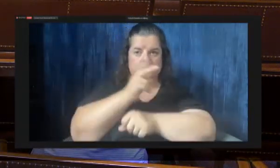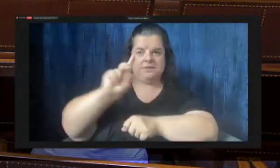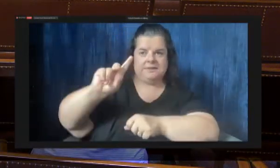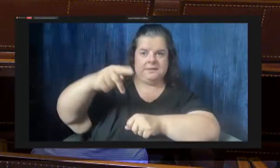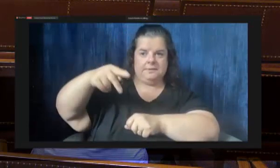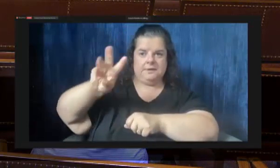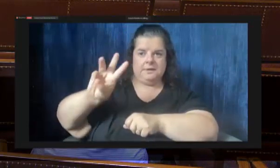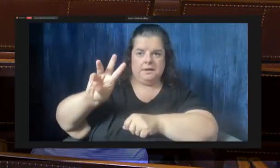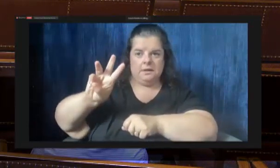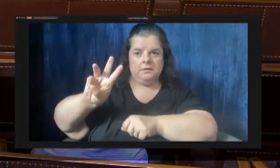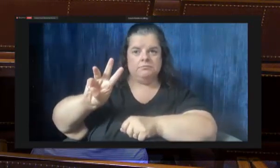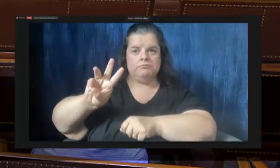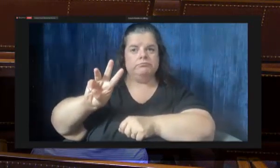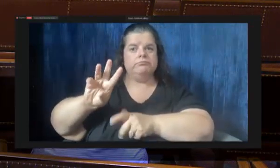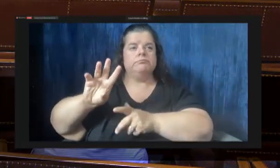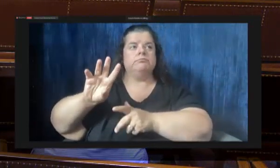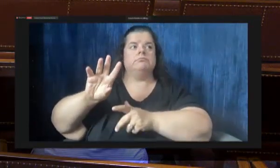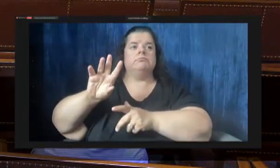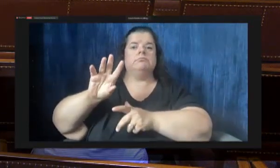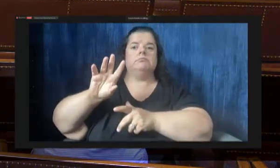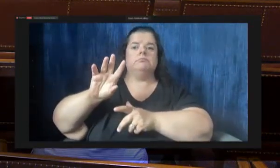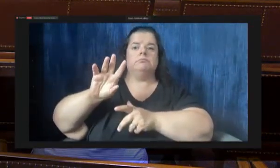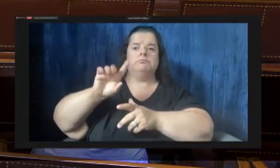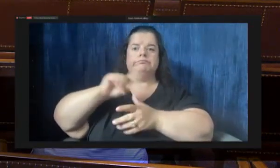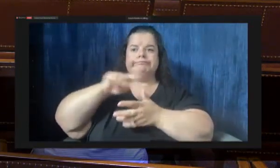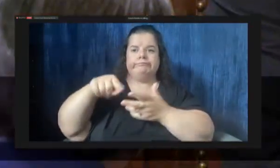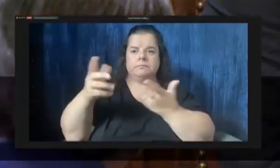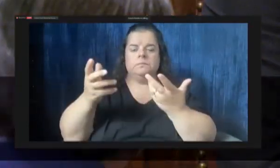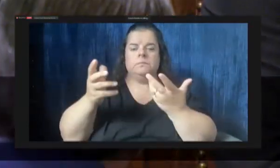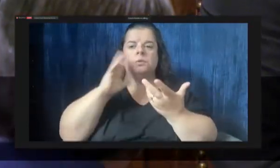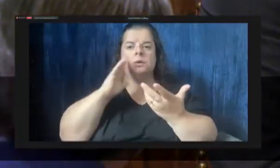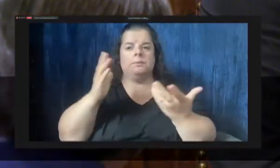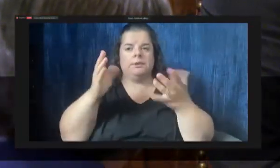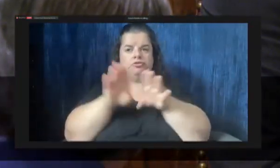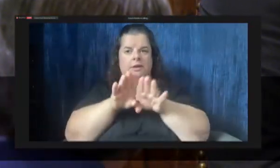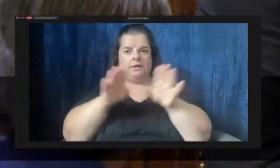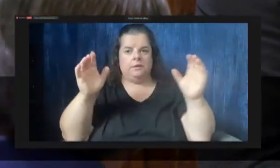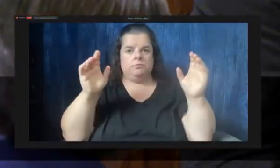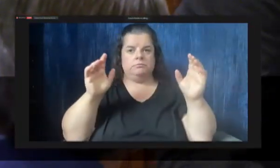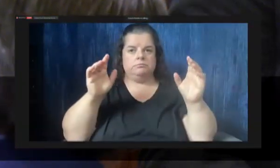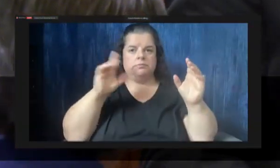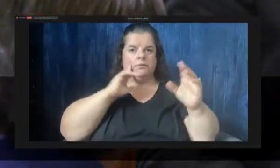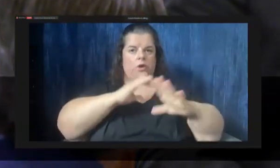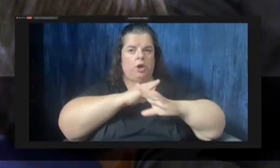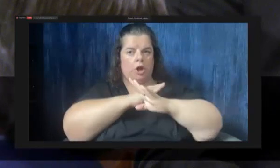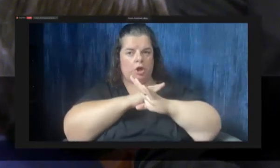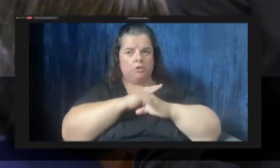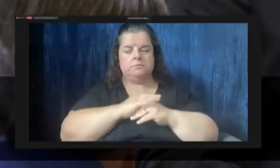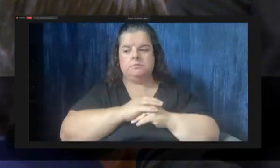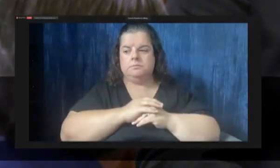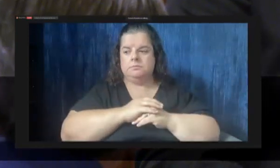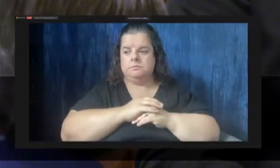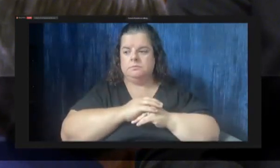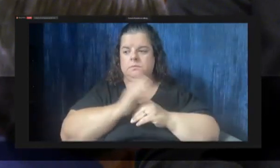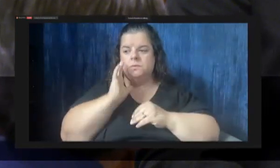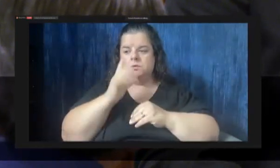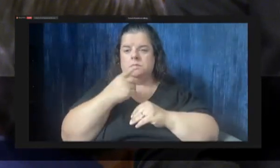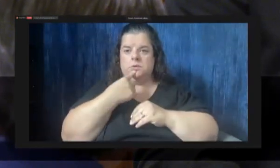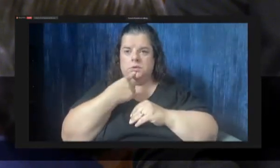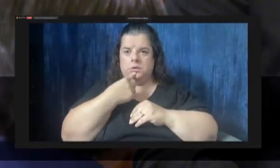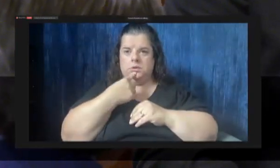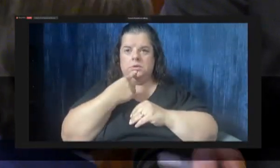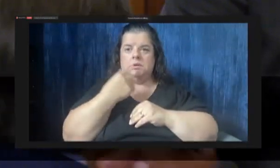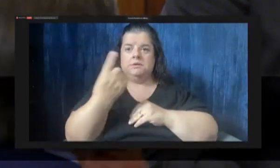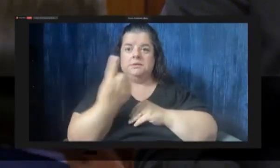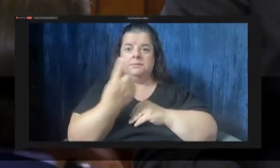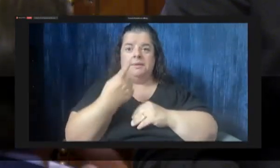cross arms and the like to shut it down. We will be posting as well. And I will say that's going to be something that we go over